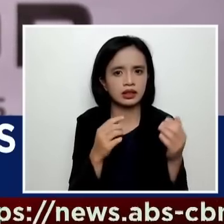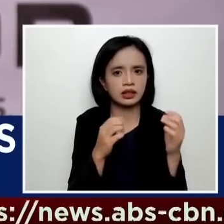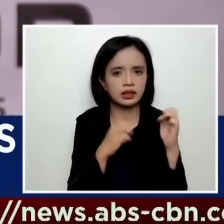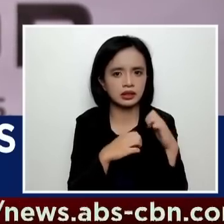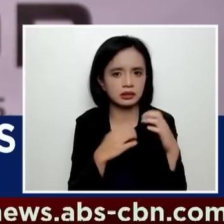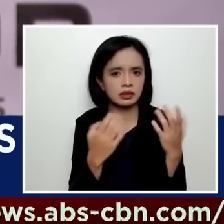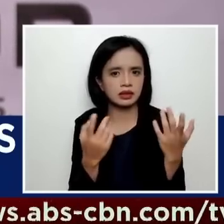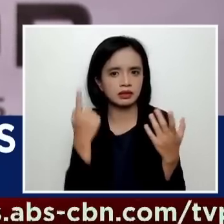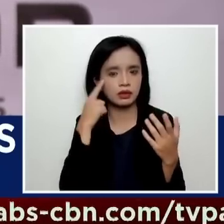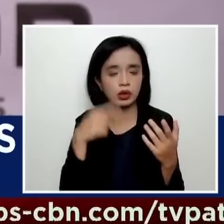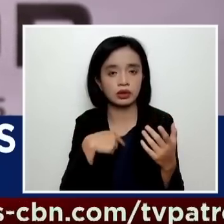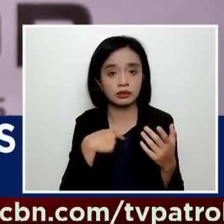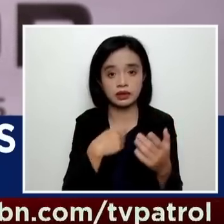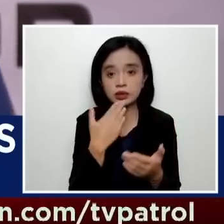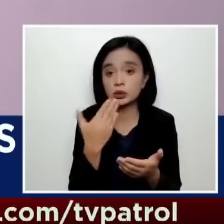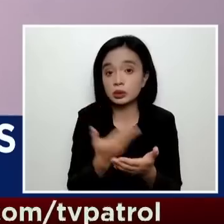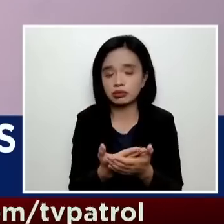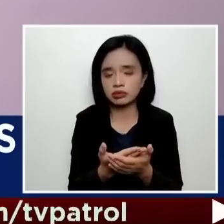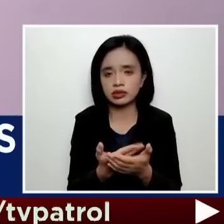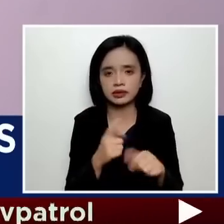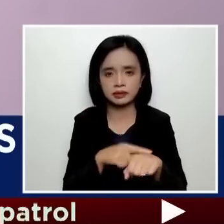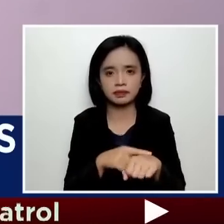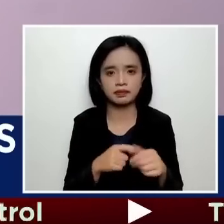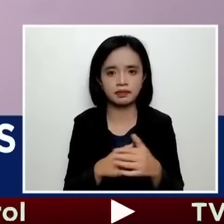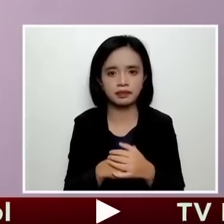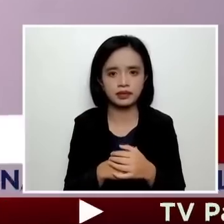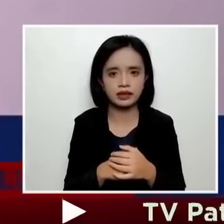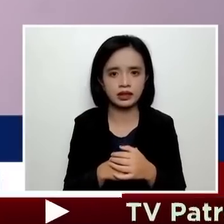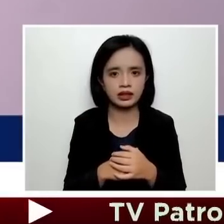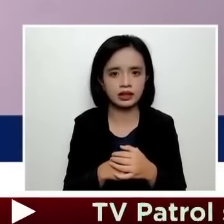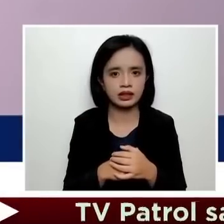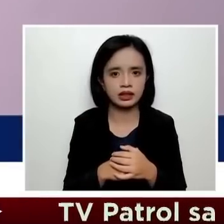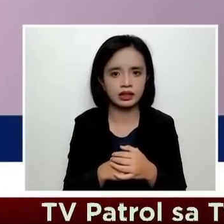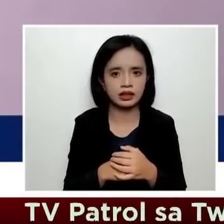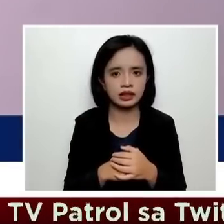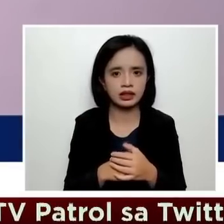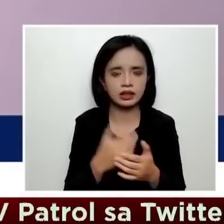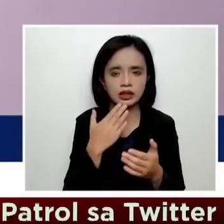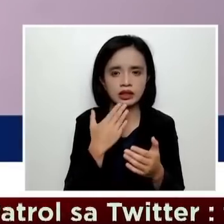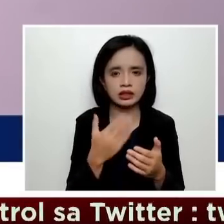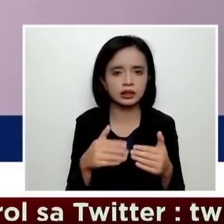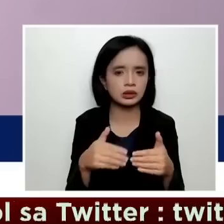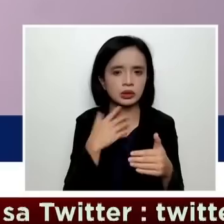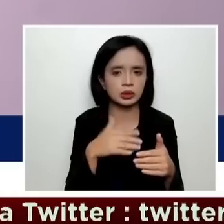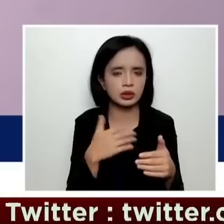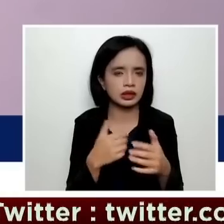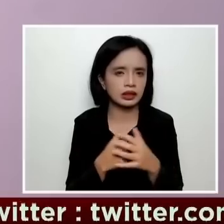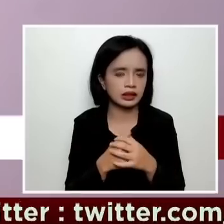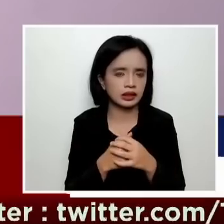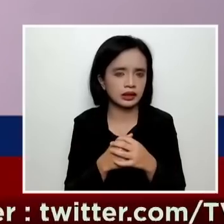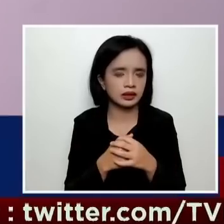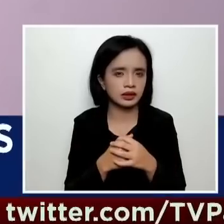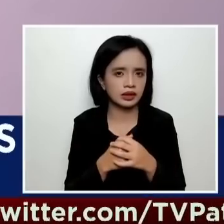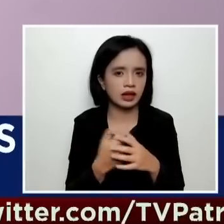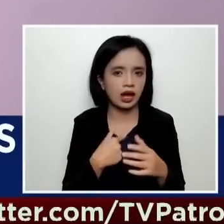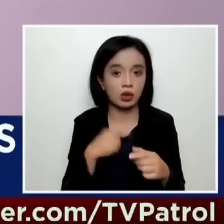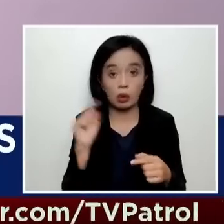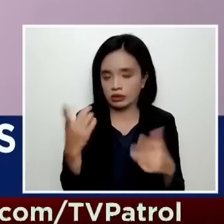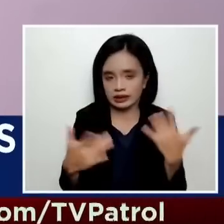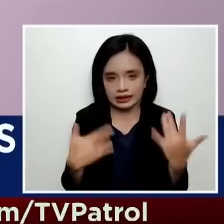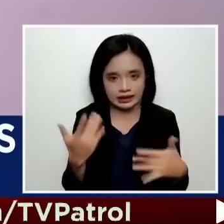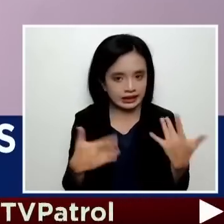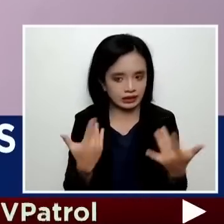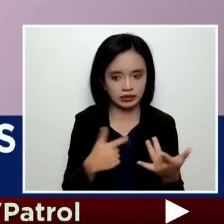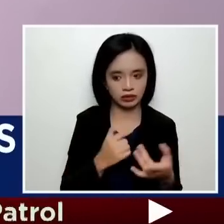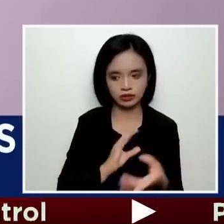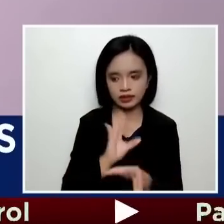It's been a really good 3 weeks that we've been out. Practices is what's getting us going. I'm just excited to be a part